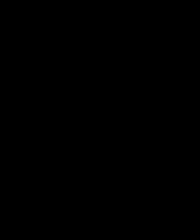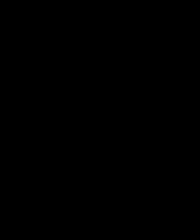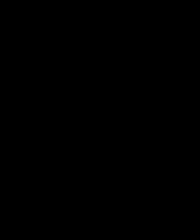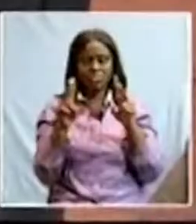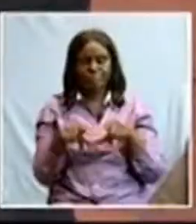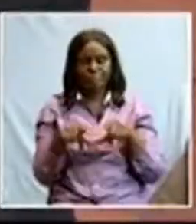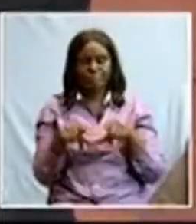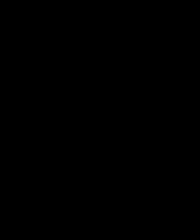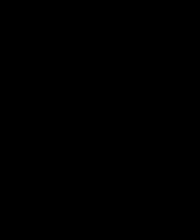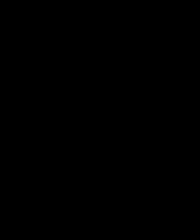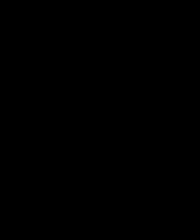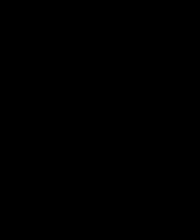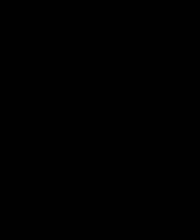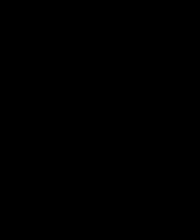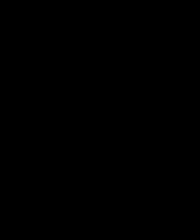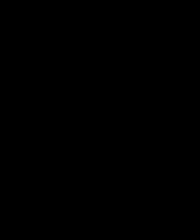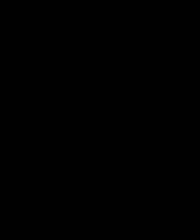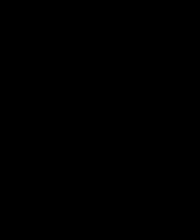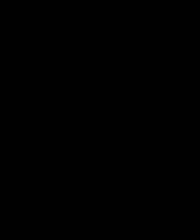Is that English code?